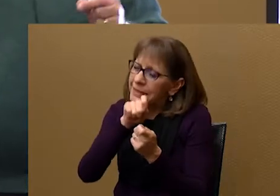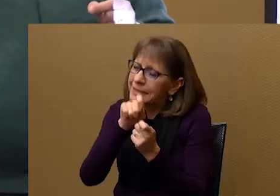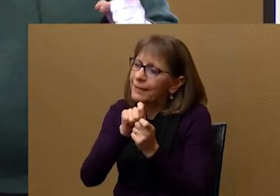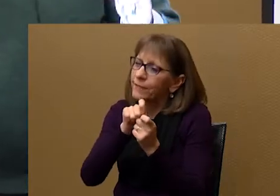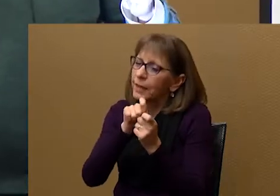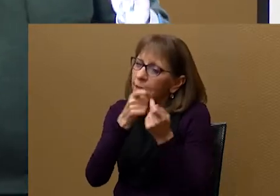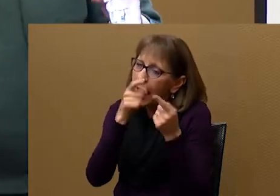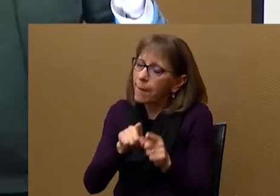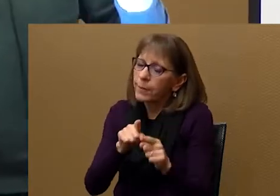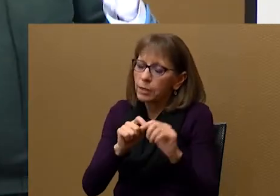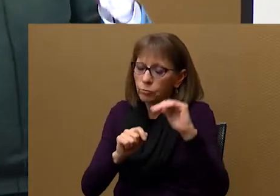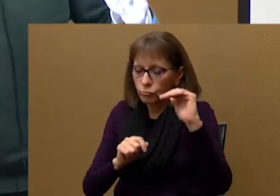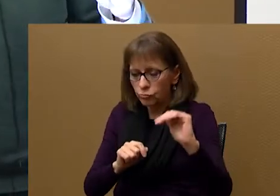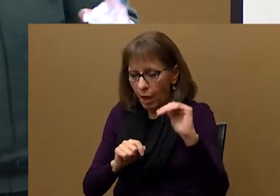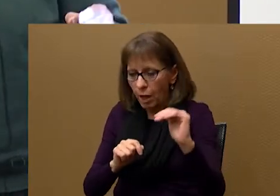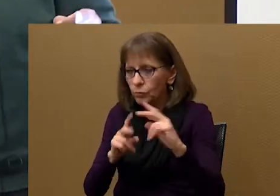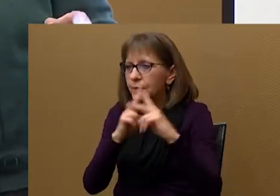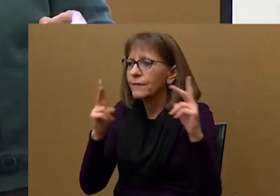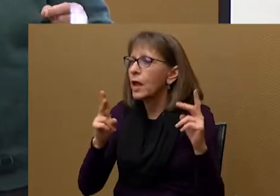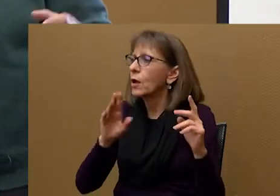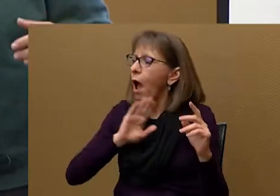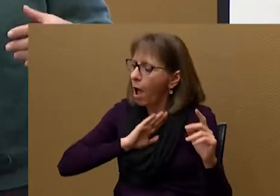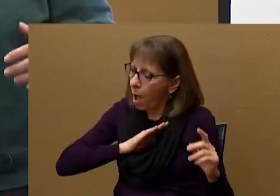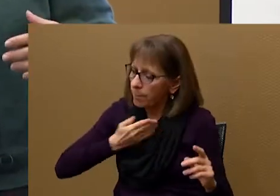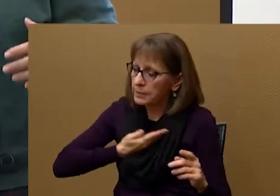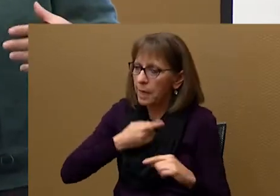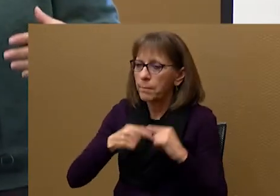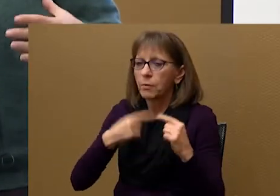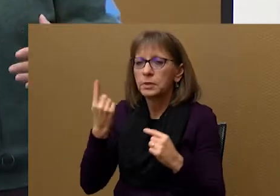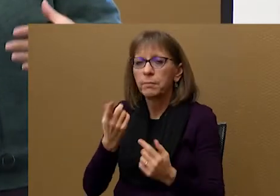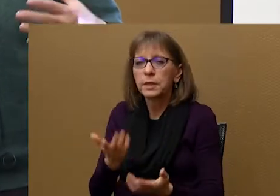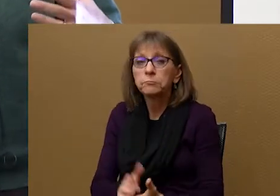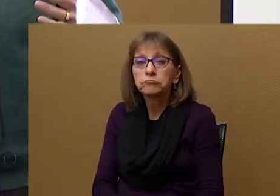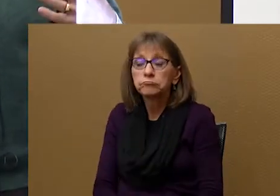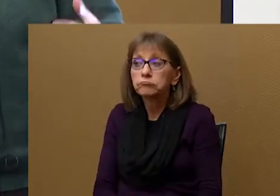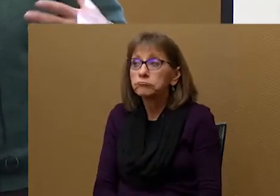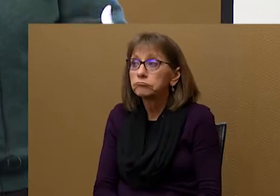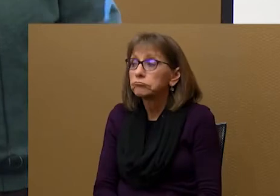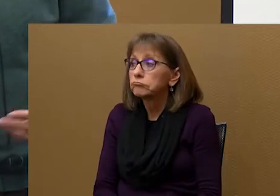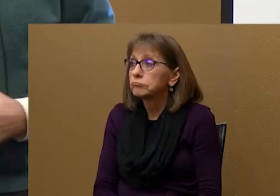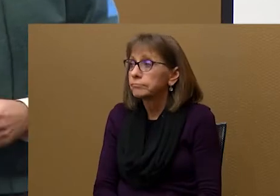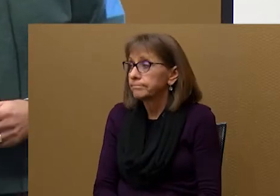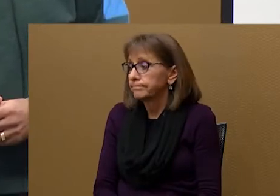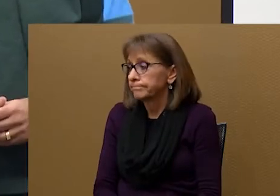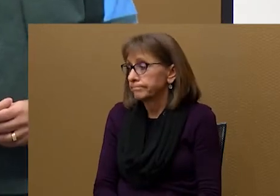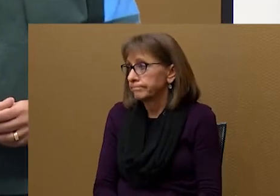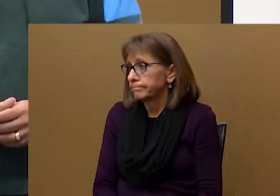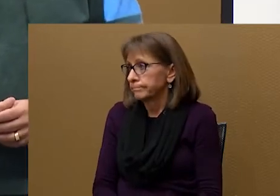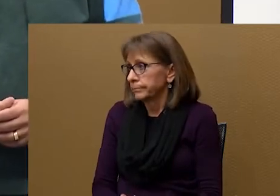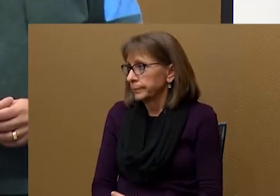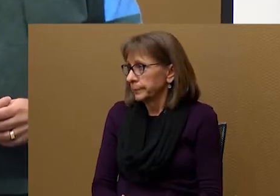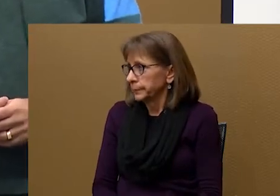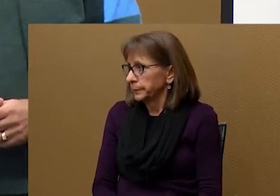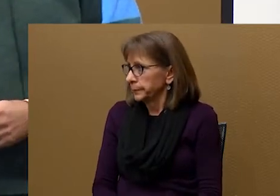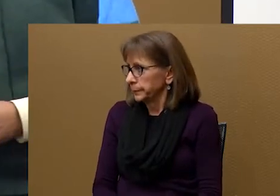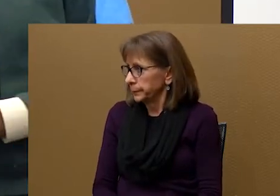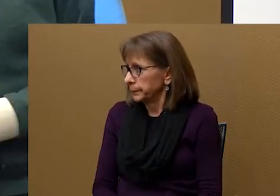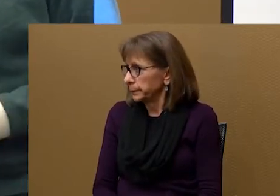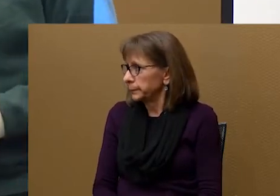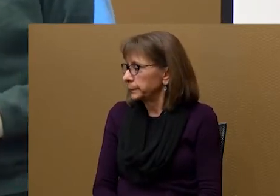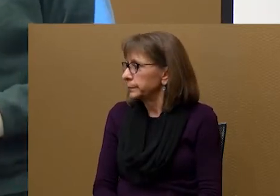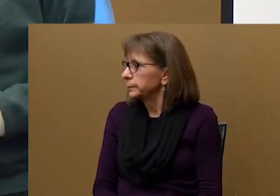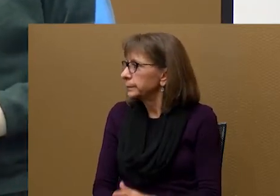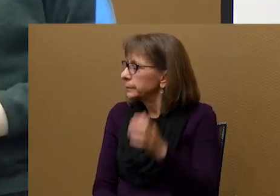Especially, can you give me an example of a specific instance where a child was very upset about something?